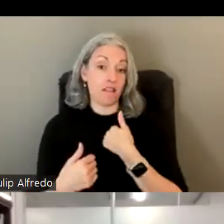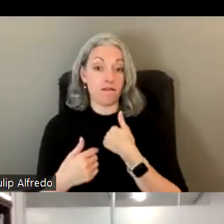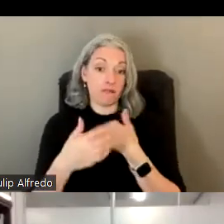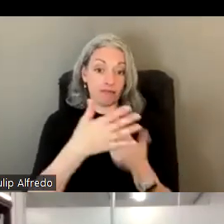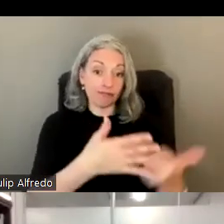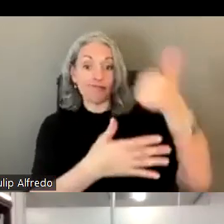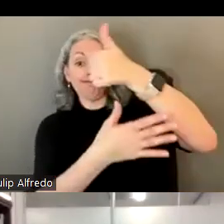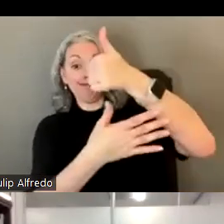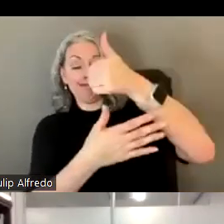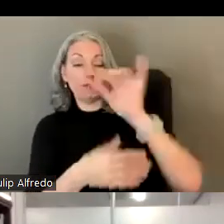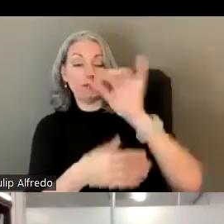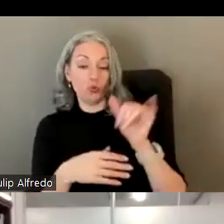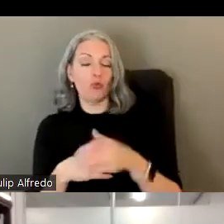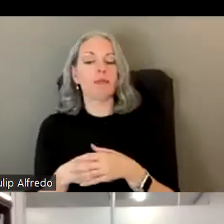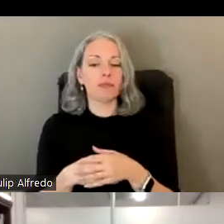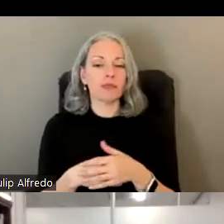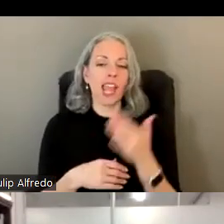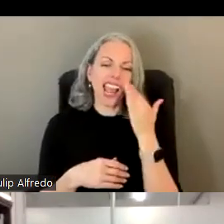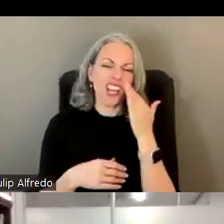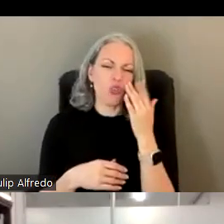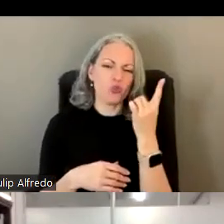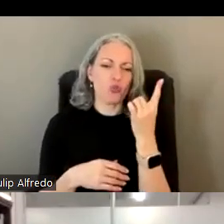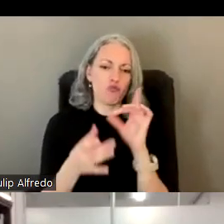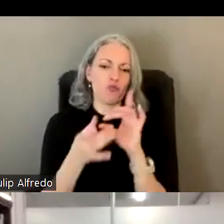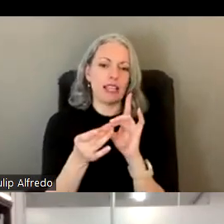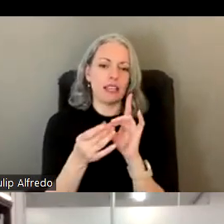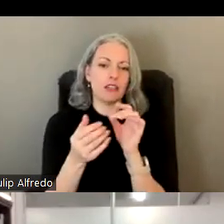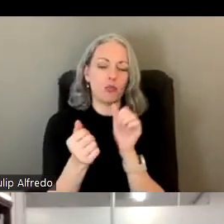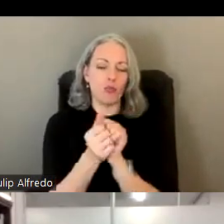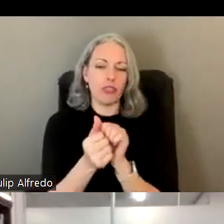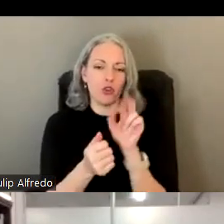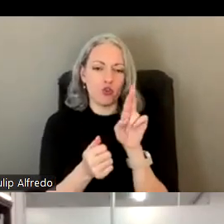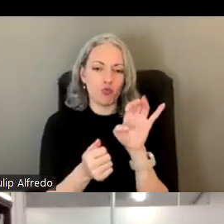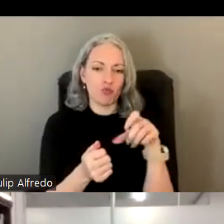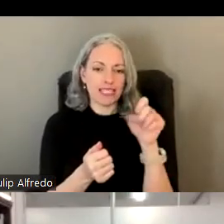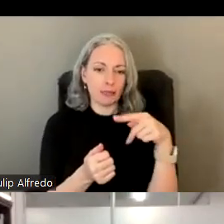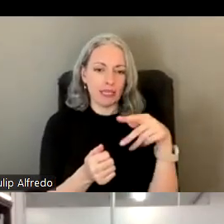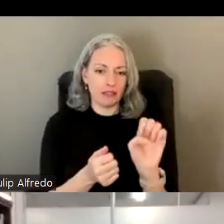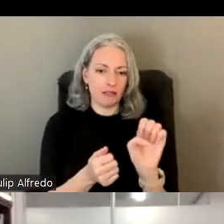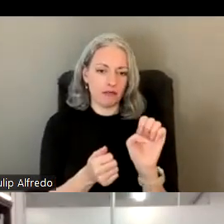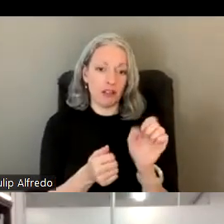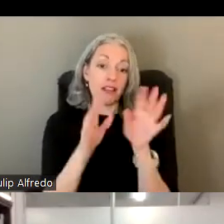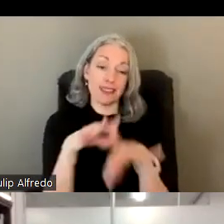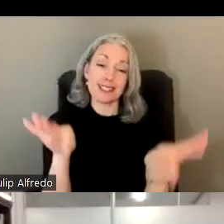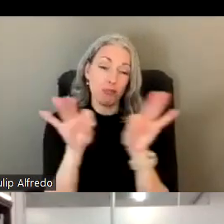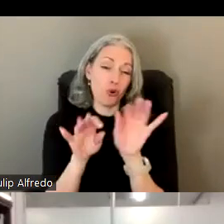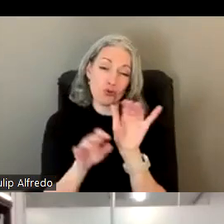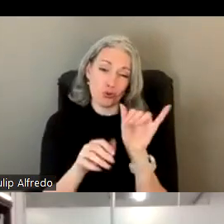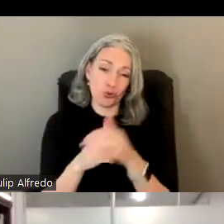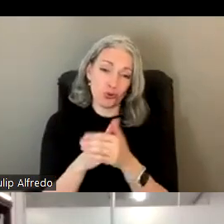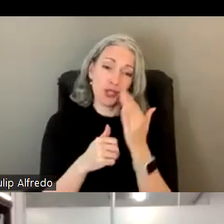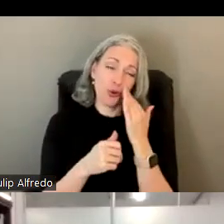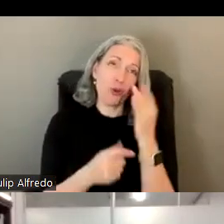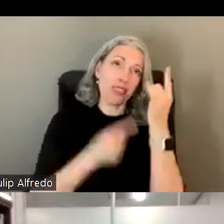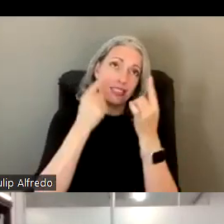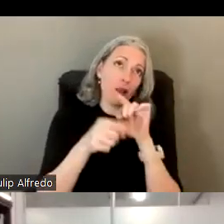there too. And then I know there's one that's related to respite. That's also so important to family caregivers. I don't know, you could think